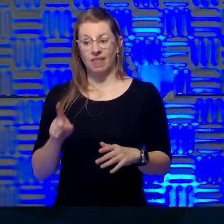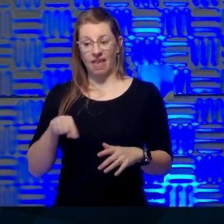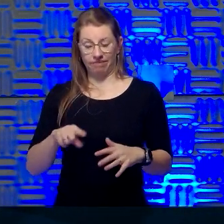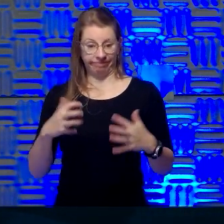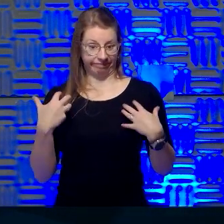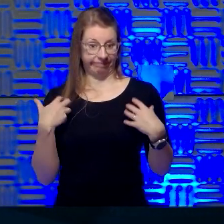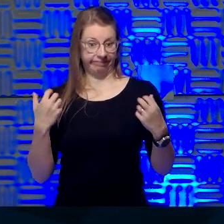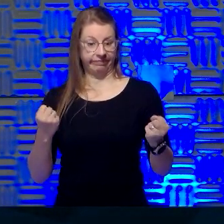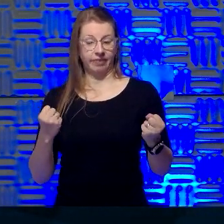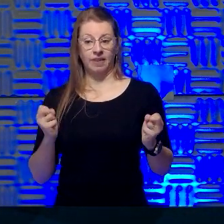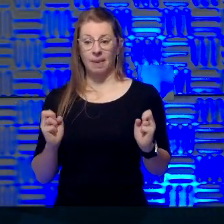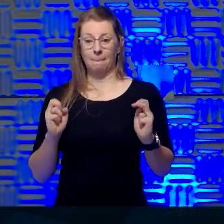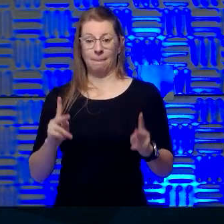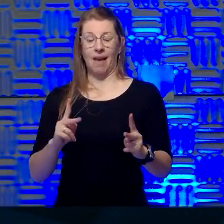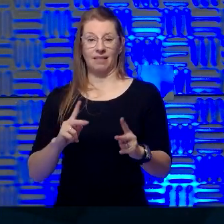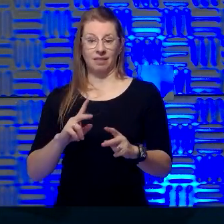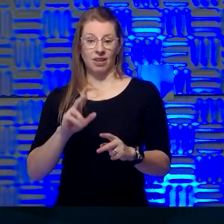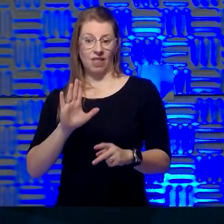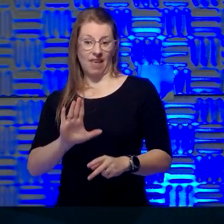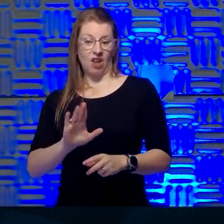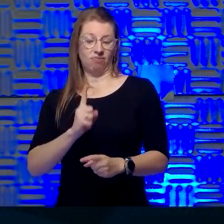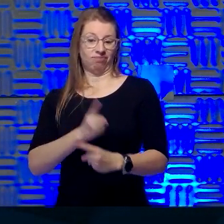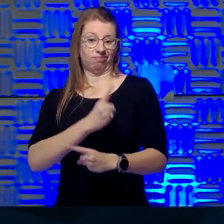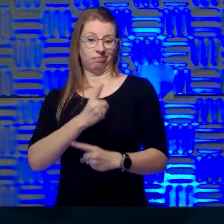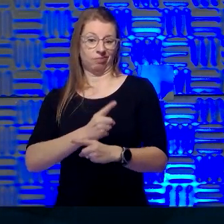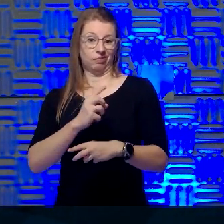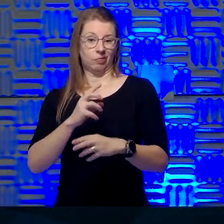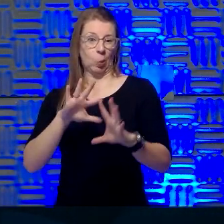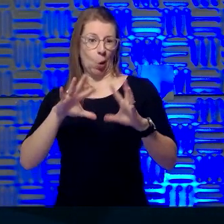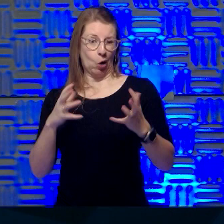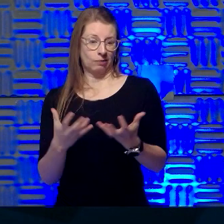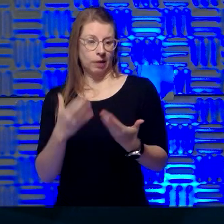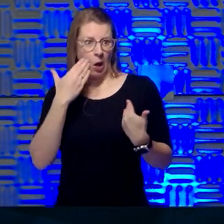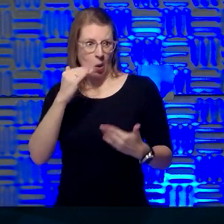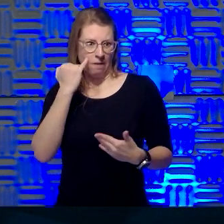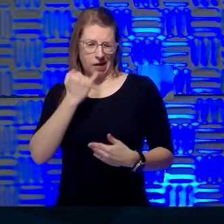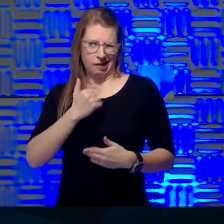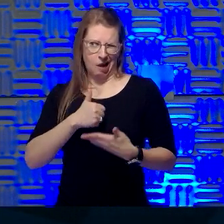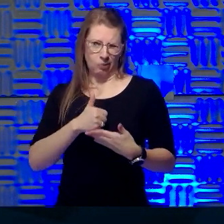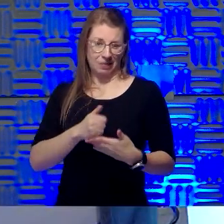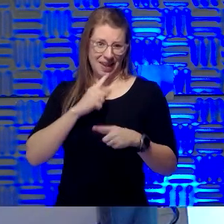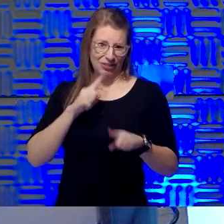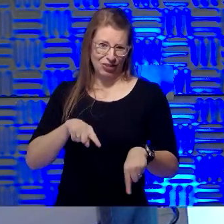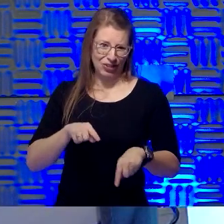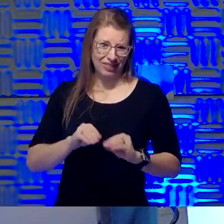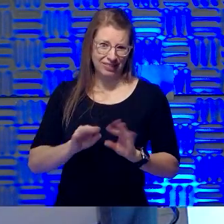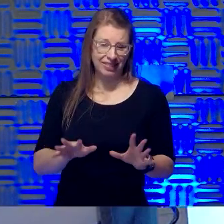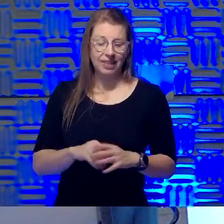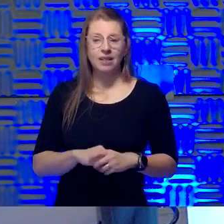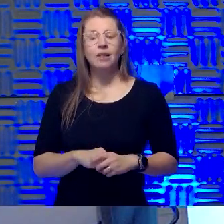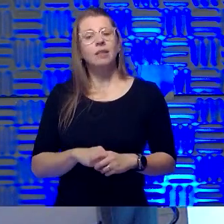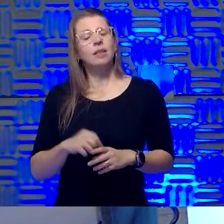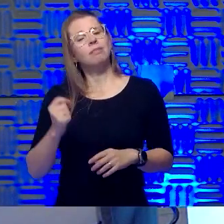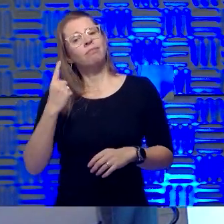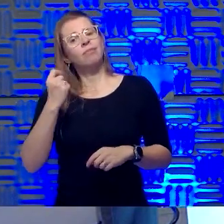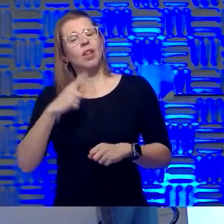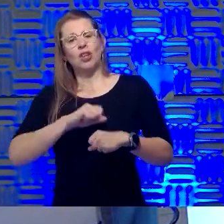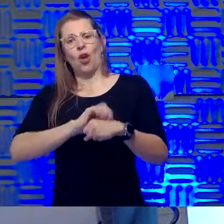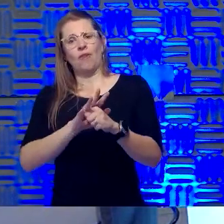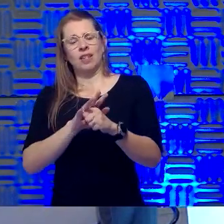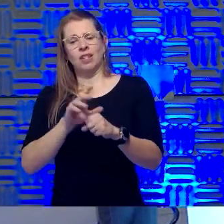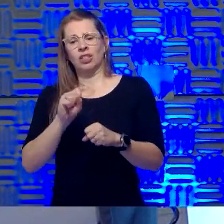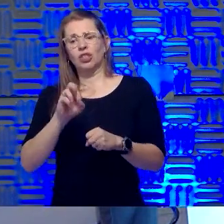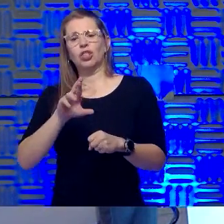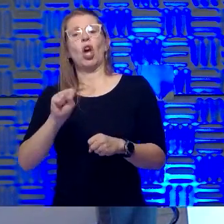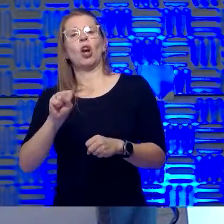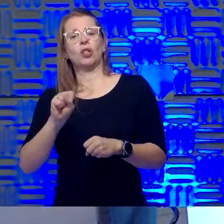their regular worlds. I don't know if that clears that up. Yeah, I think that's right. And we know that COVID-19 is and SARS-CoV-2, let's